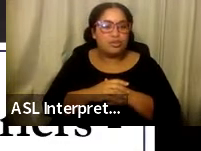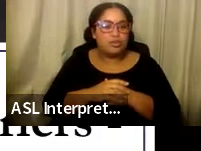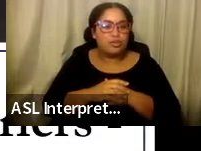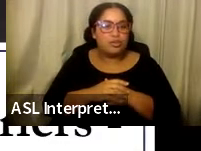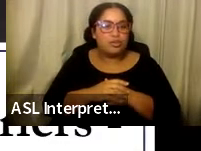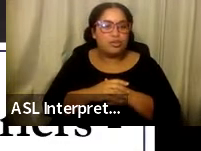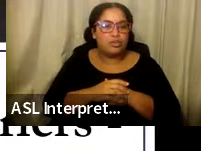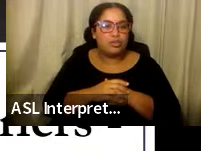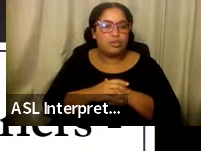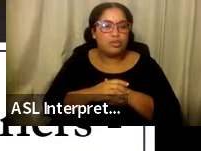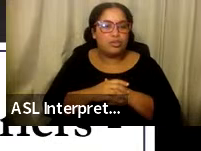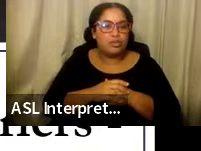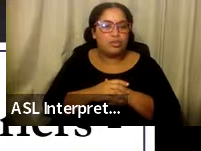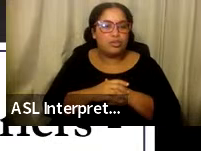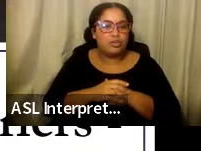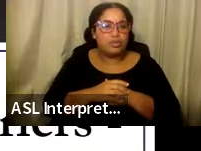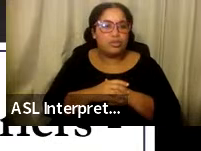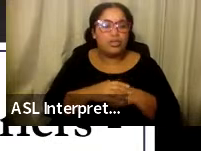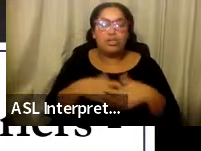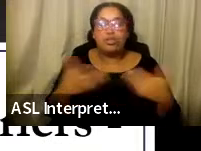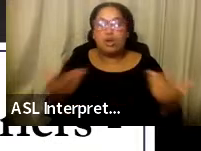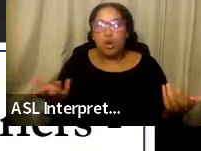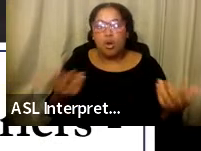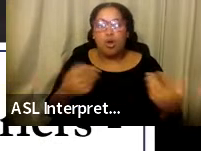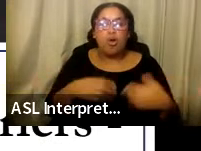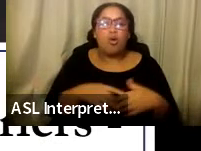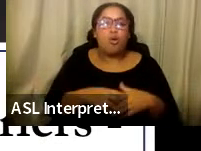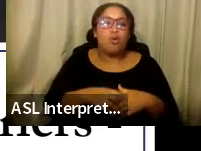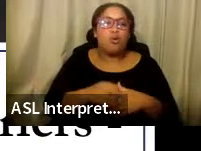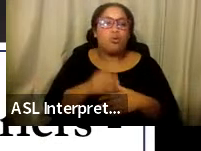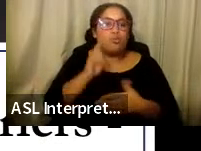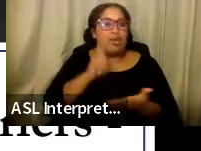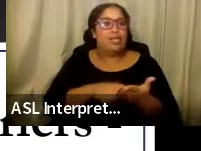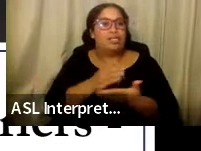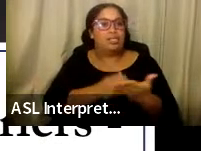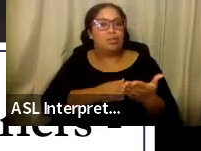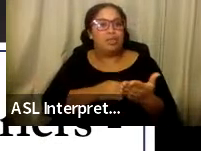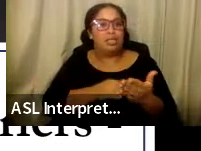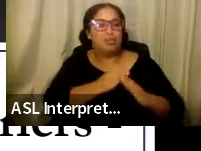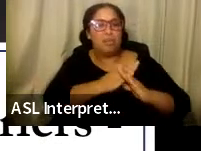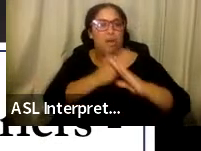So just to lift up what we're doing, recognizing some of these barriers,